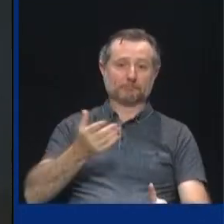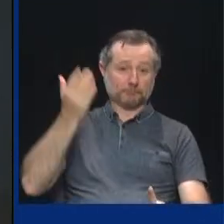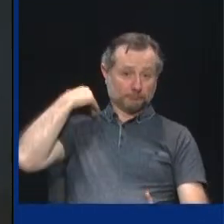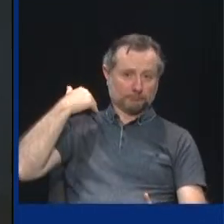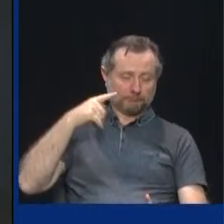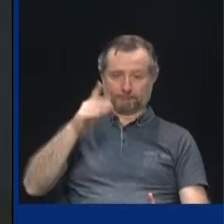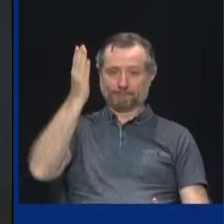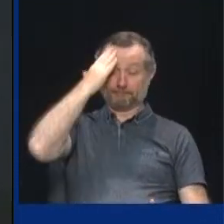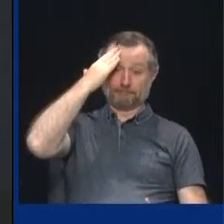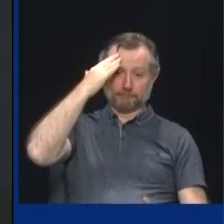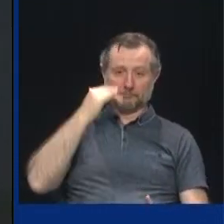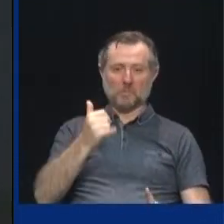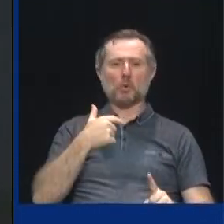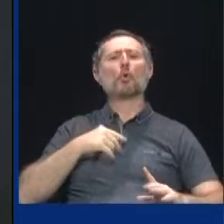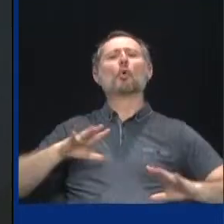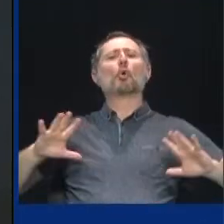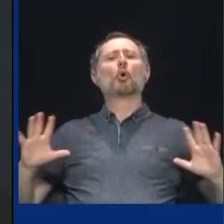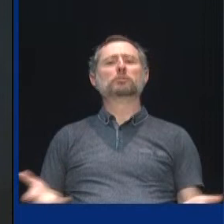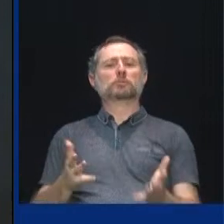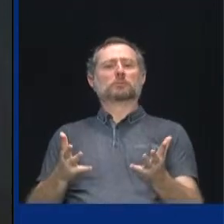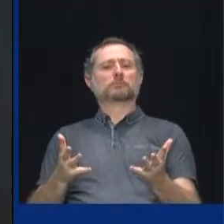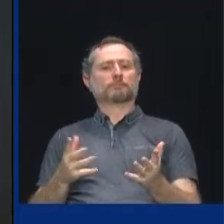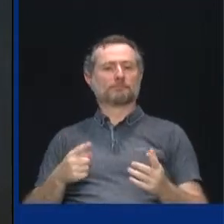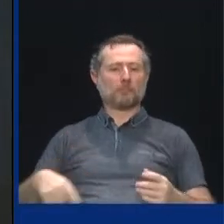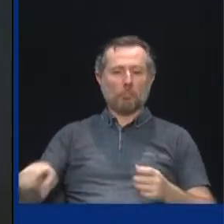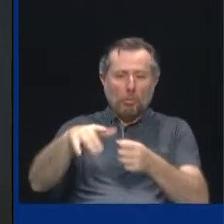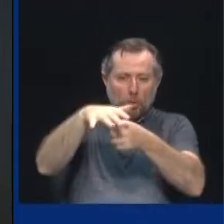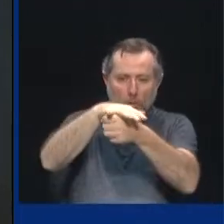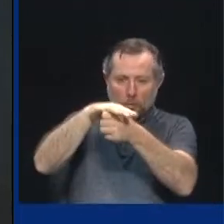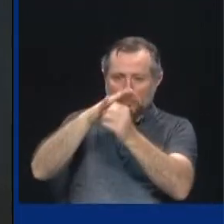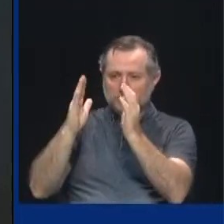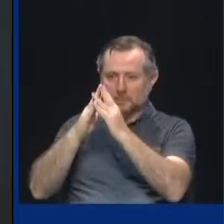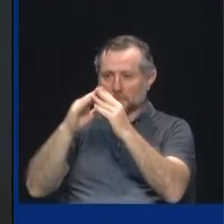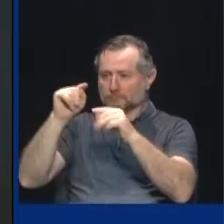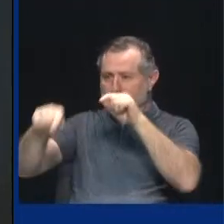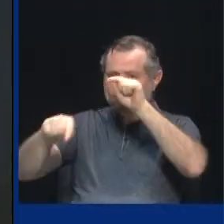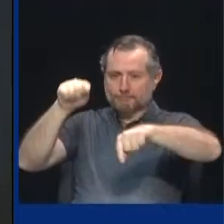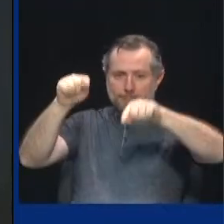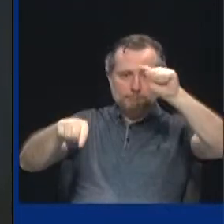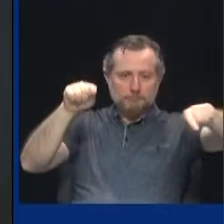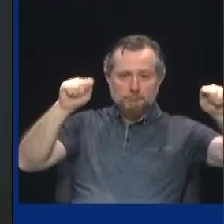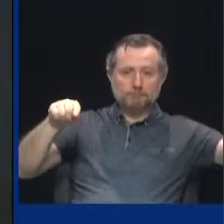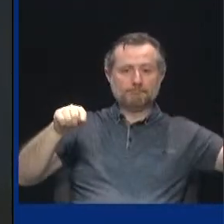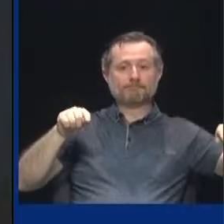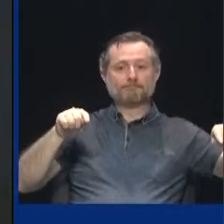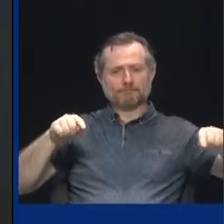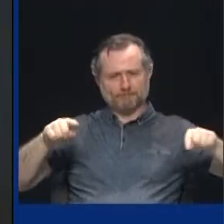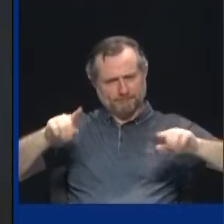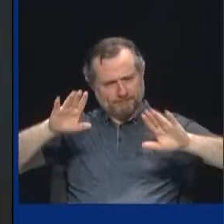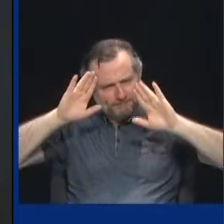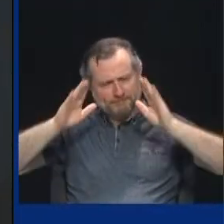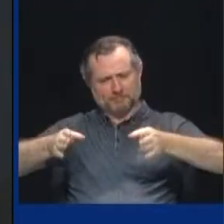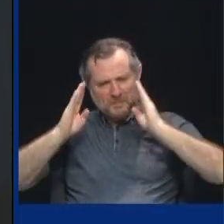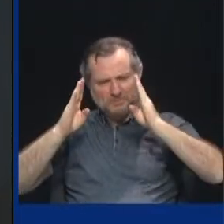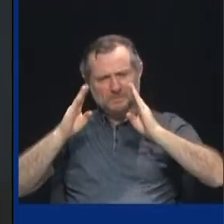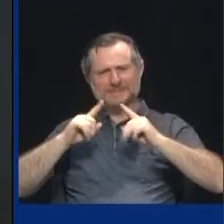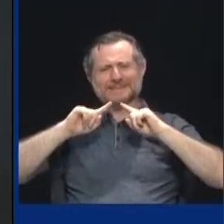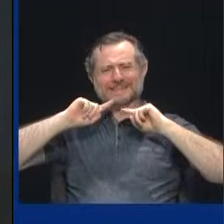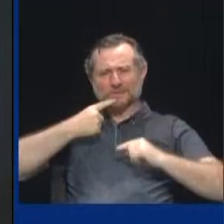I urge localities to take it seriously and act